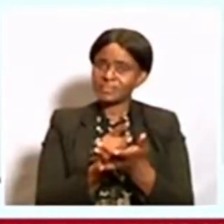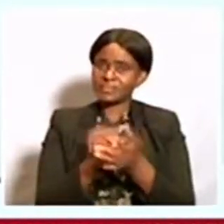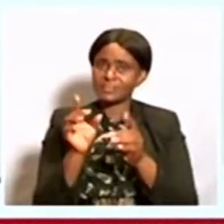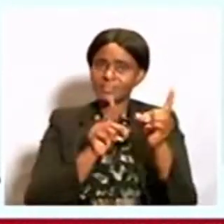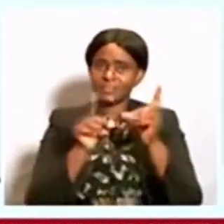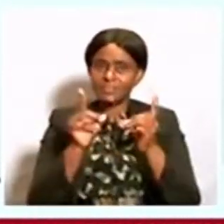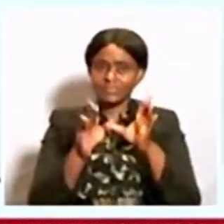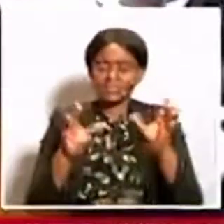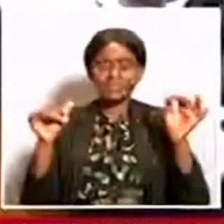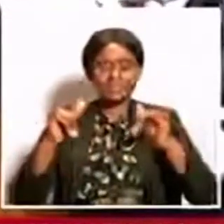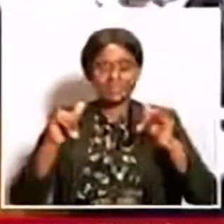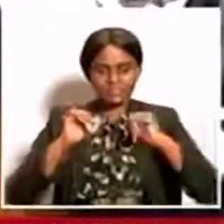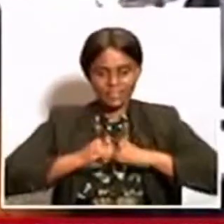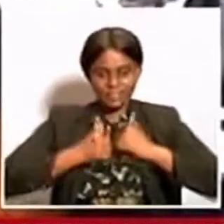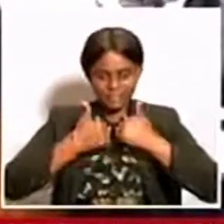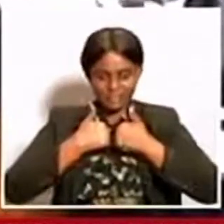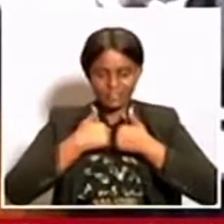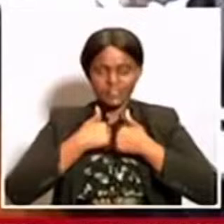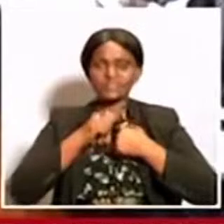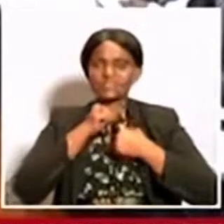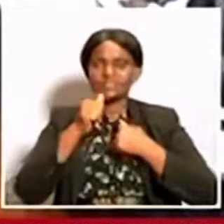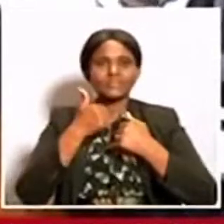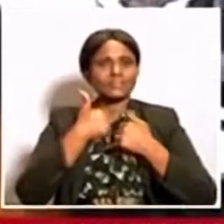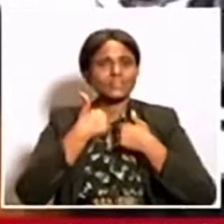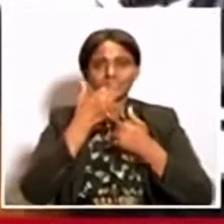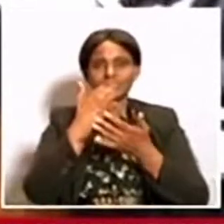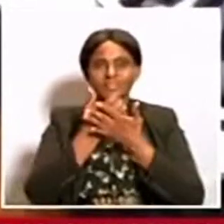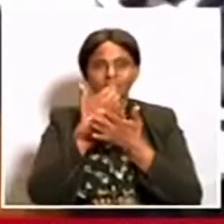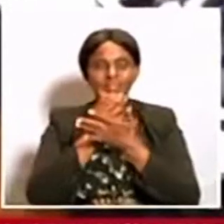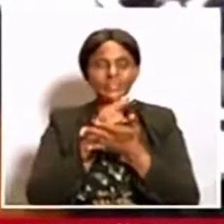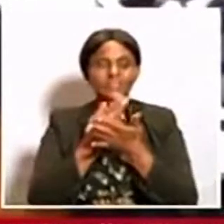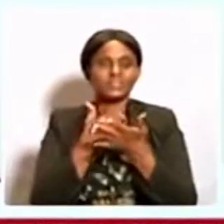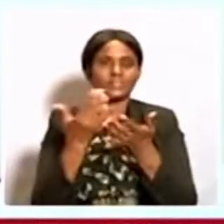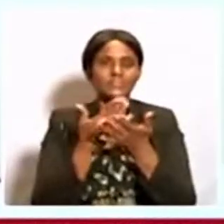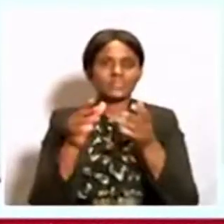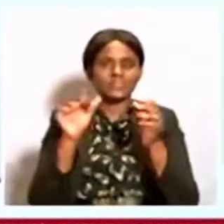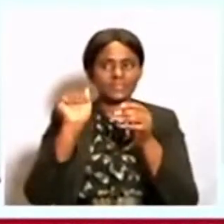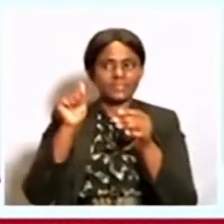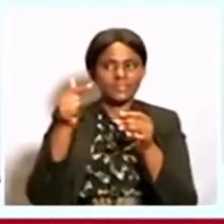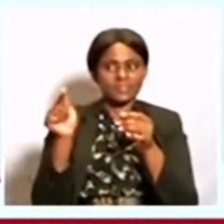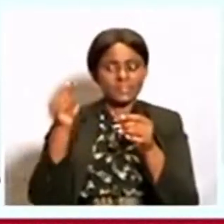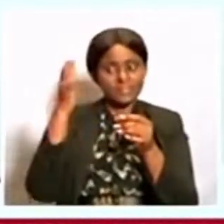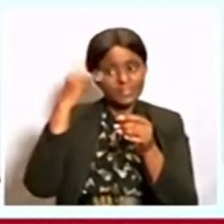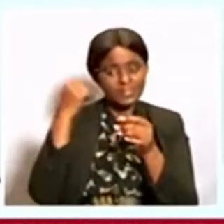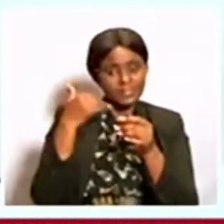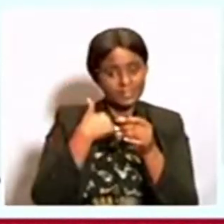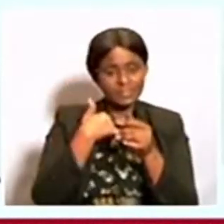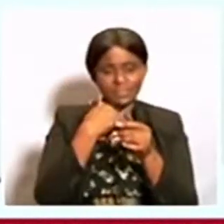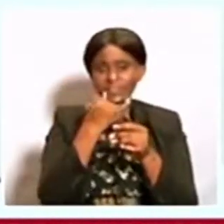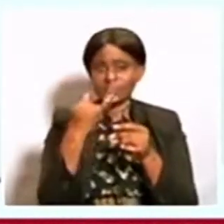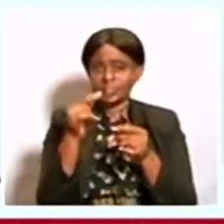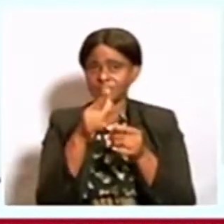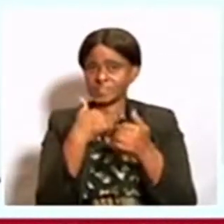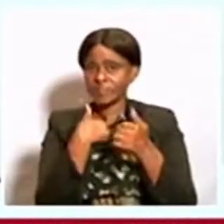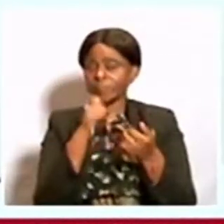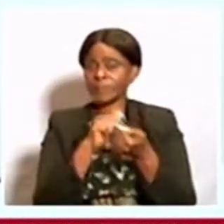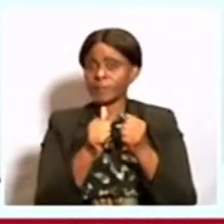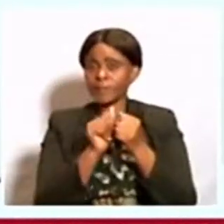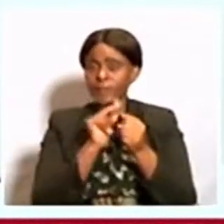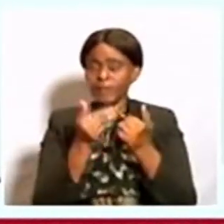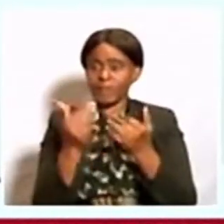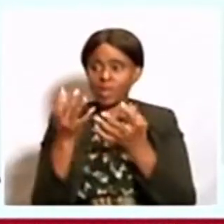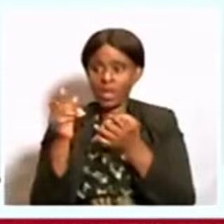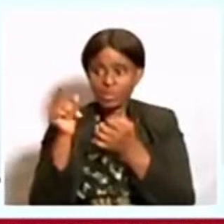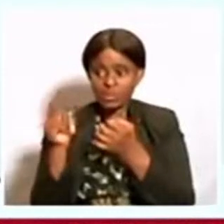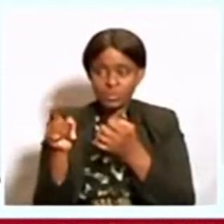Director? Yes, we haven't come with the documentary evidence. Auditor General's office, there is an issue there, and we would want you